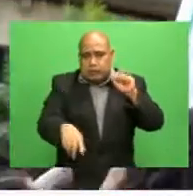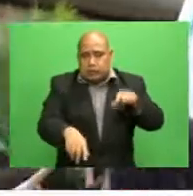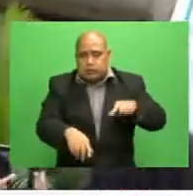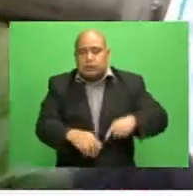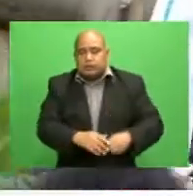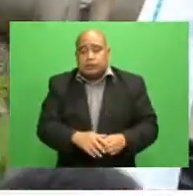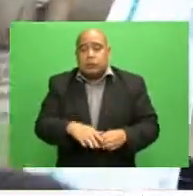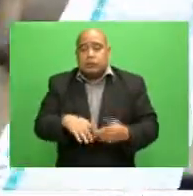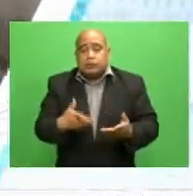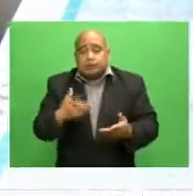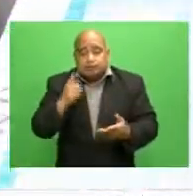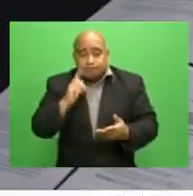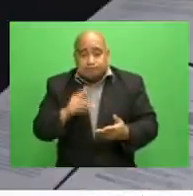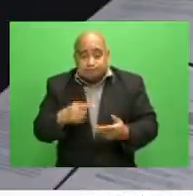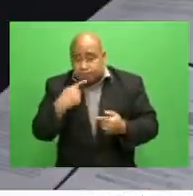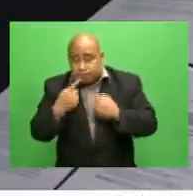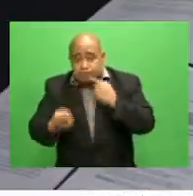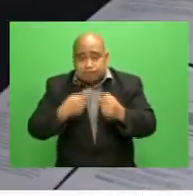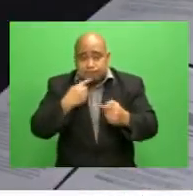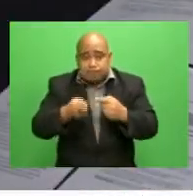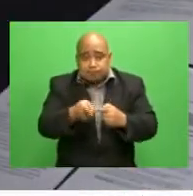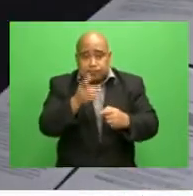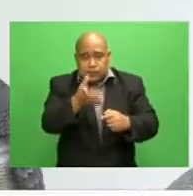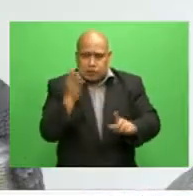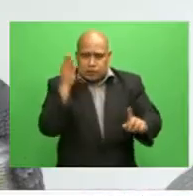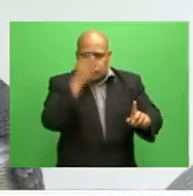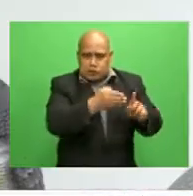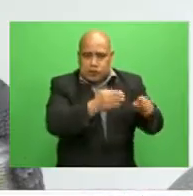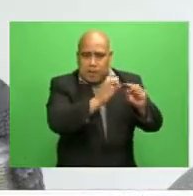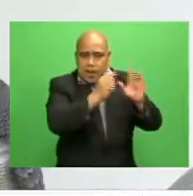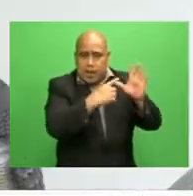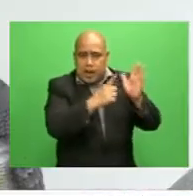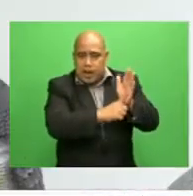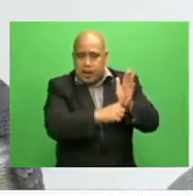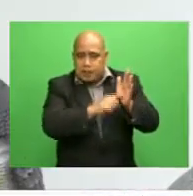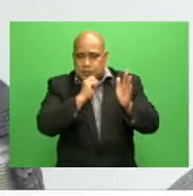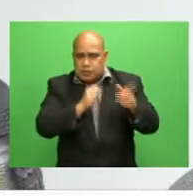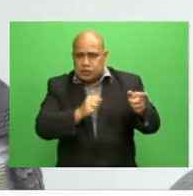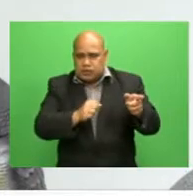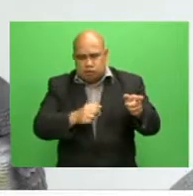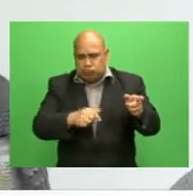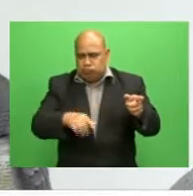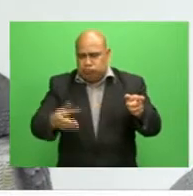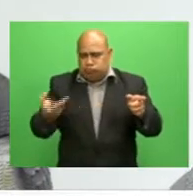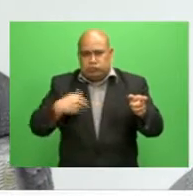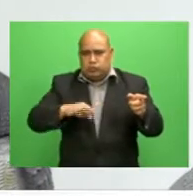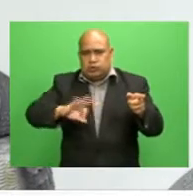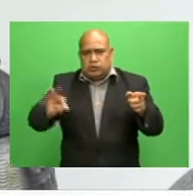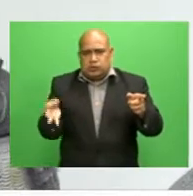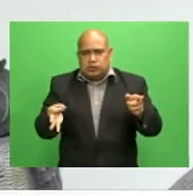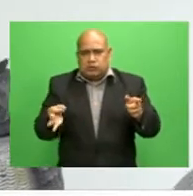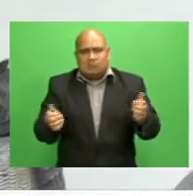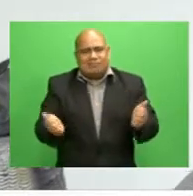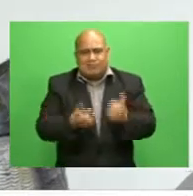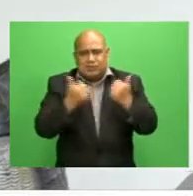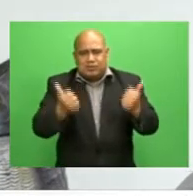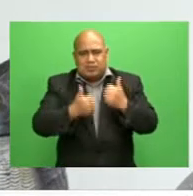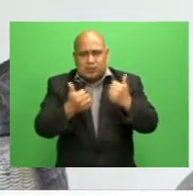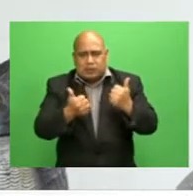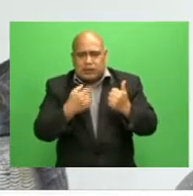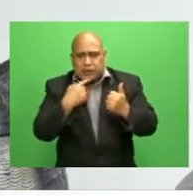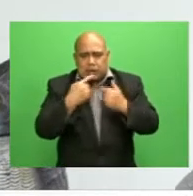Paul Ahluwalia, which has not been addressed as yet. There's so much being said about everything